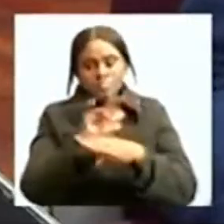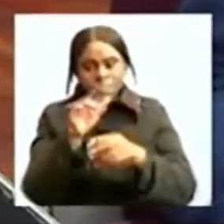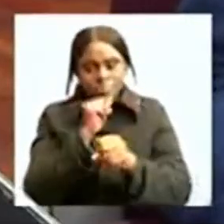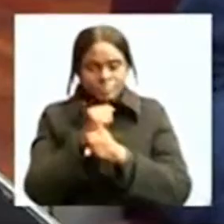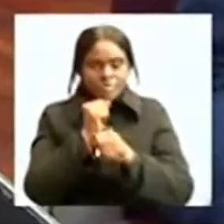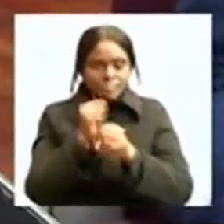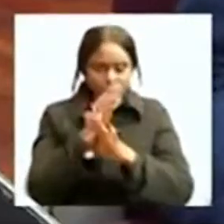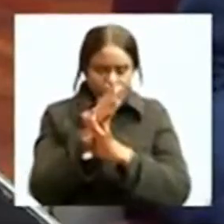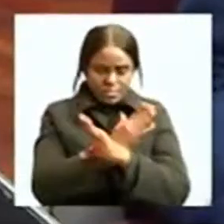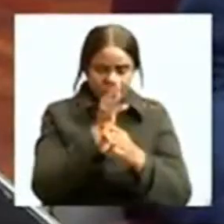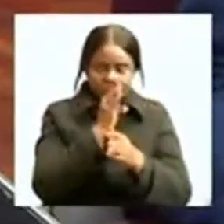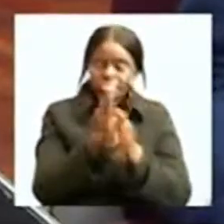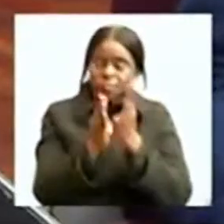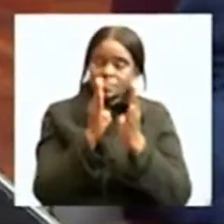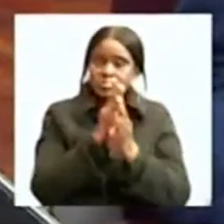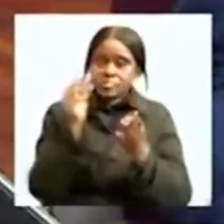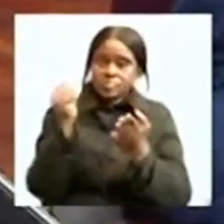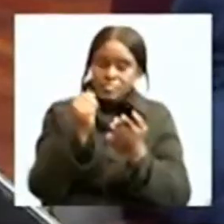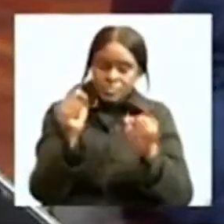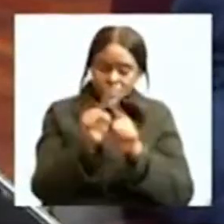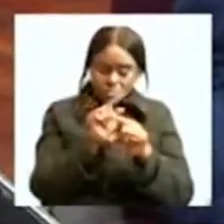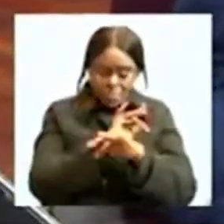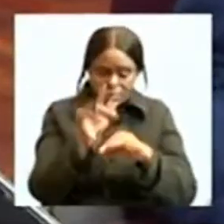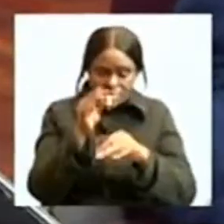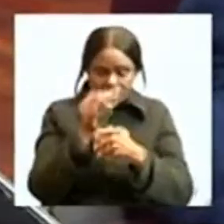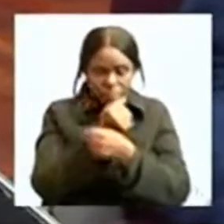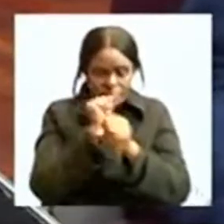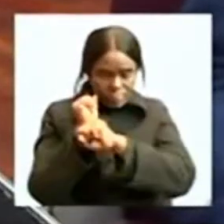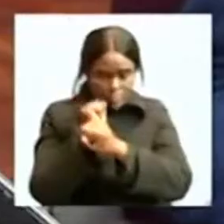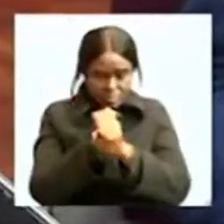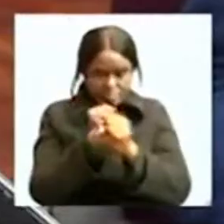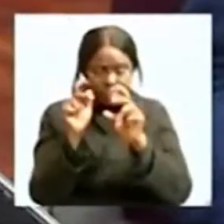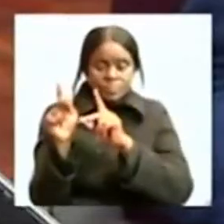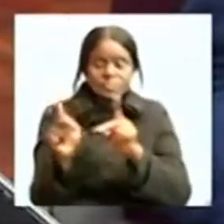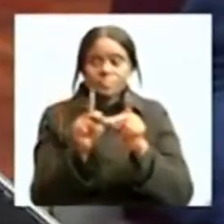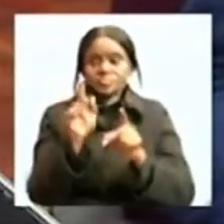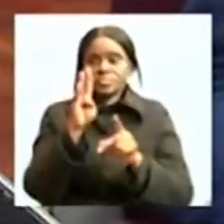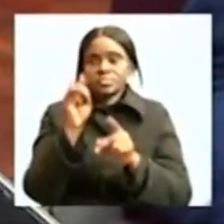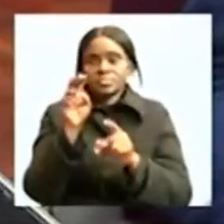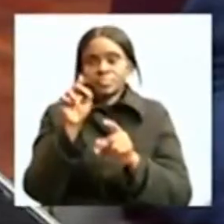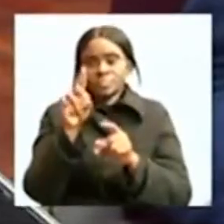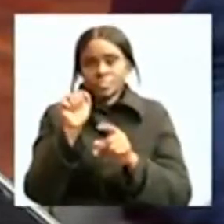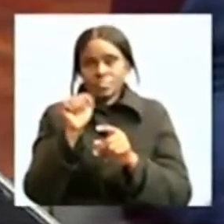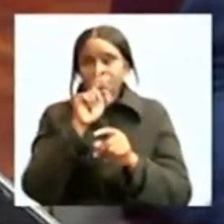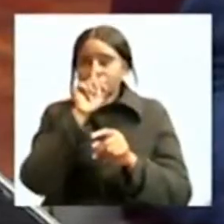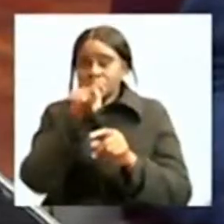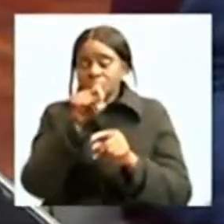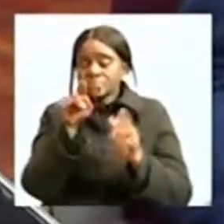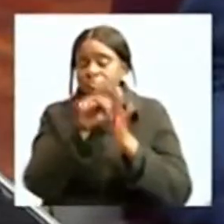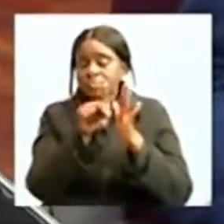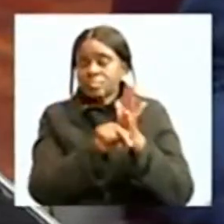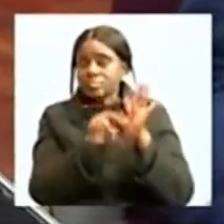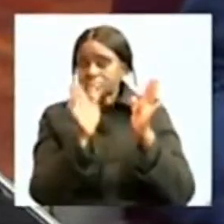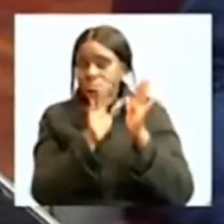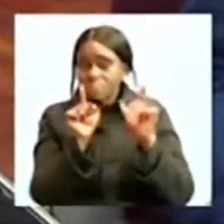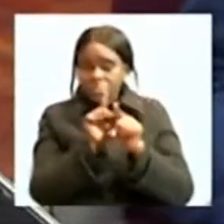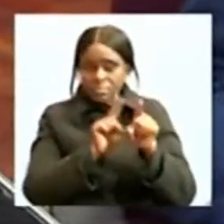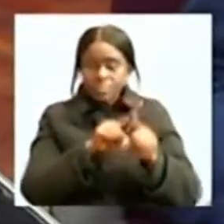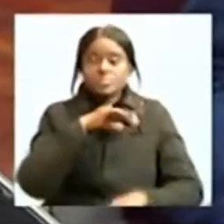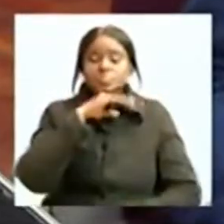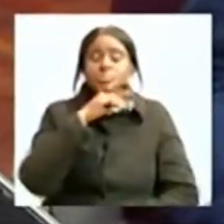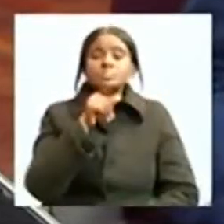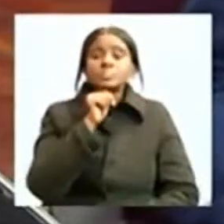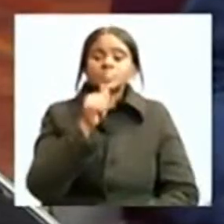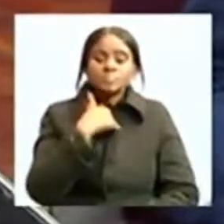before contractor engagement, absence of safeguards like performance bonds or insurance policies, inadequate